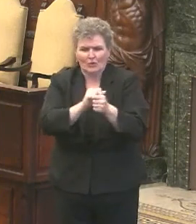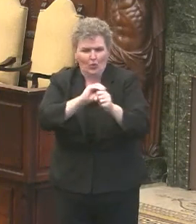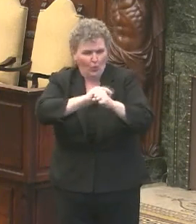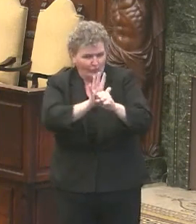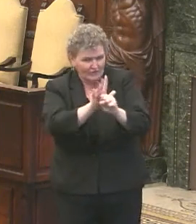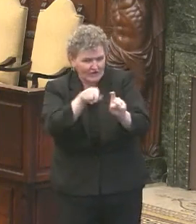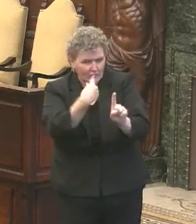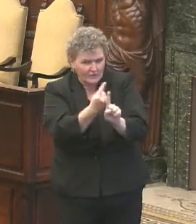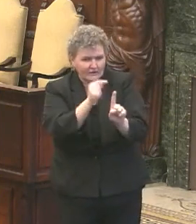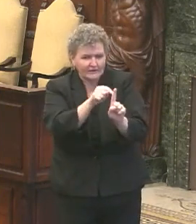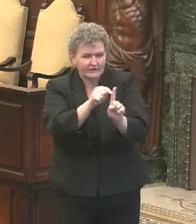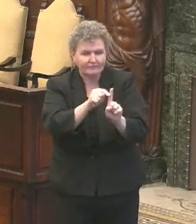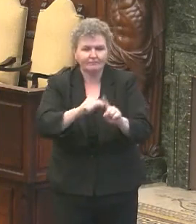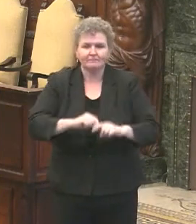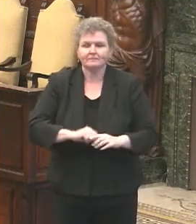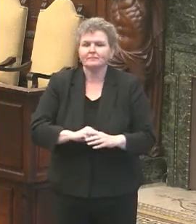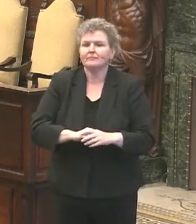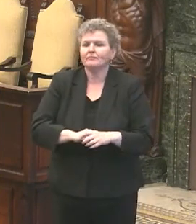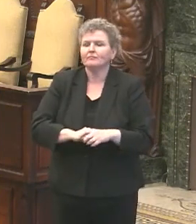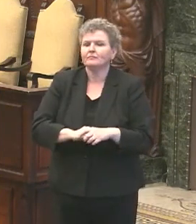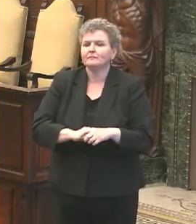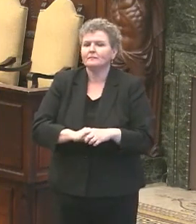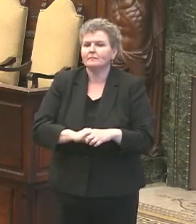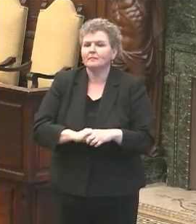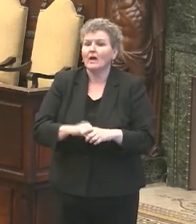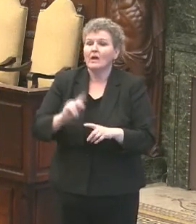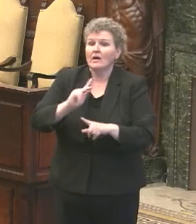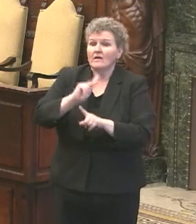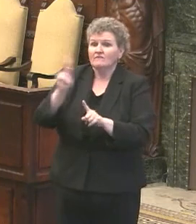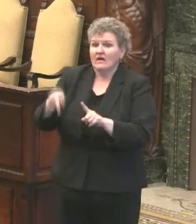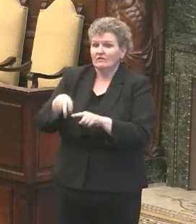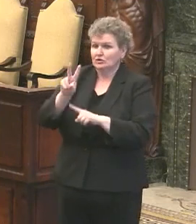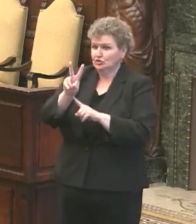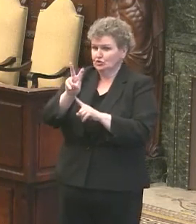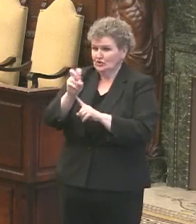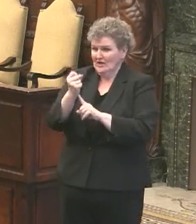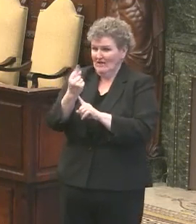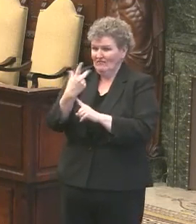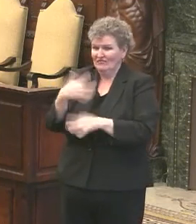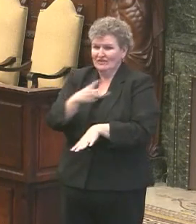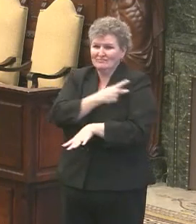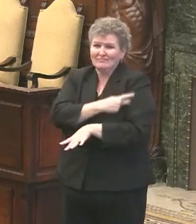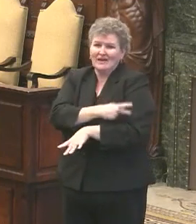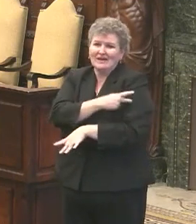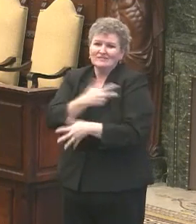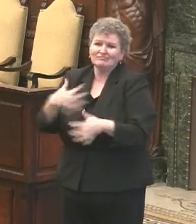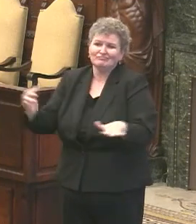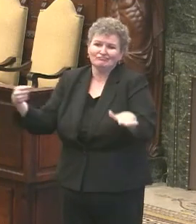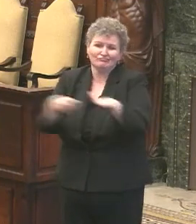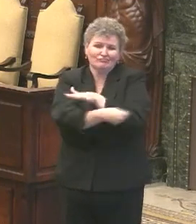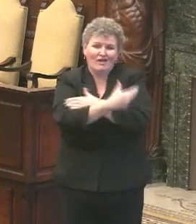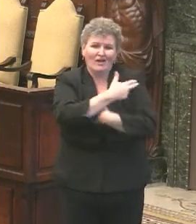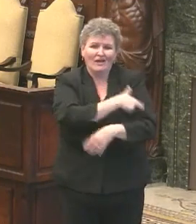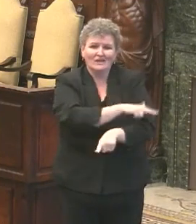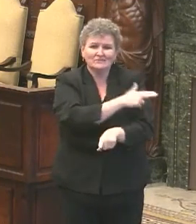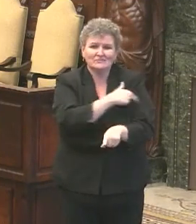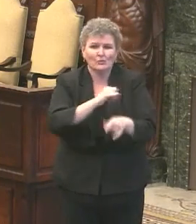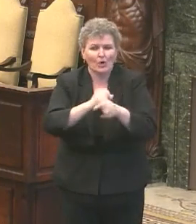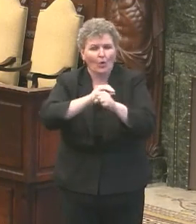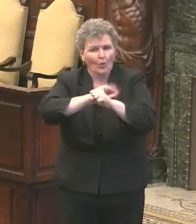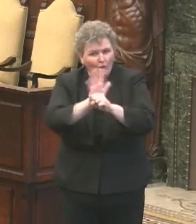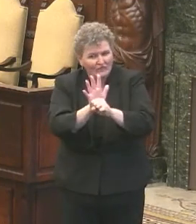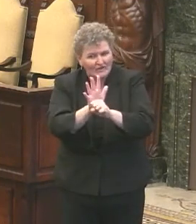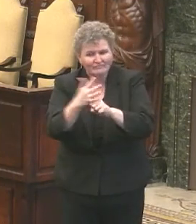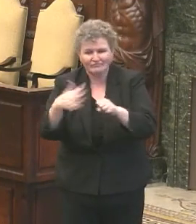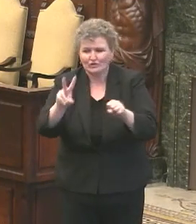state, and has for Philadelphia 211 patients currently hospitalized. Again, with COVID. Now, that number is